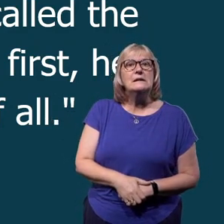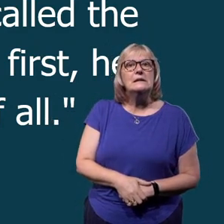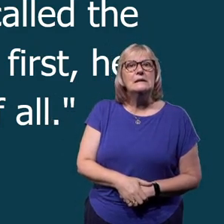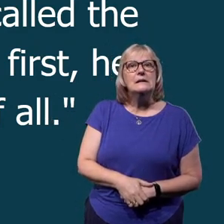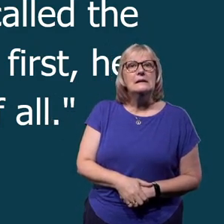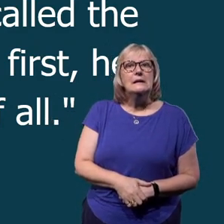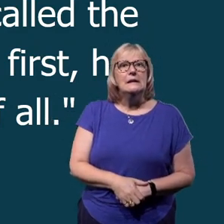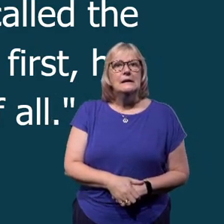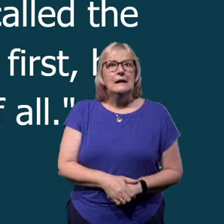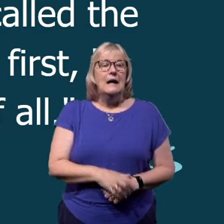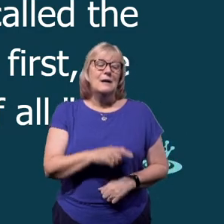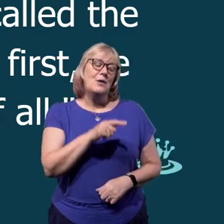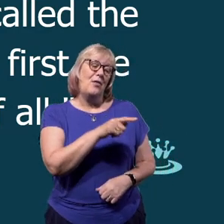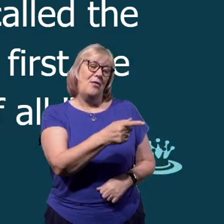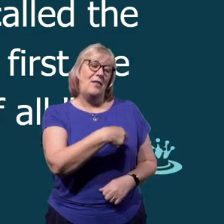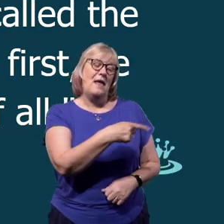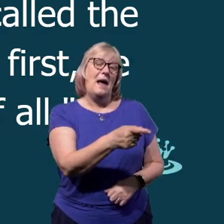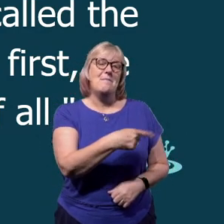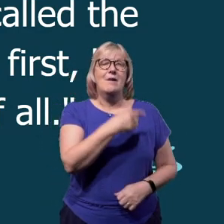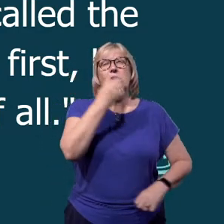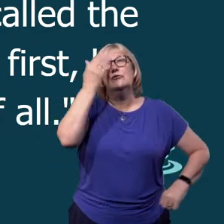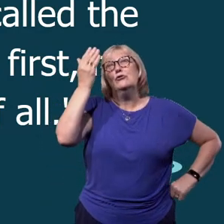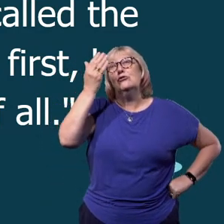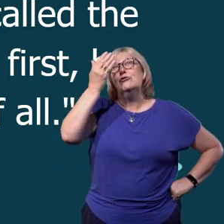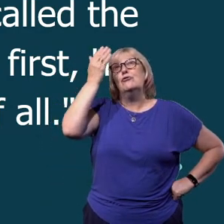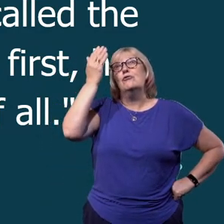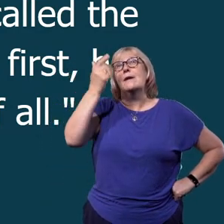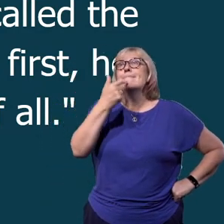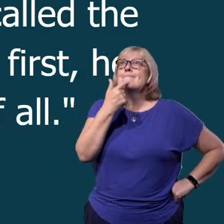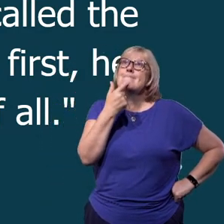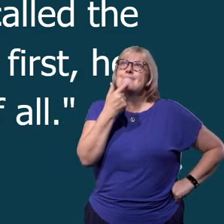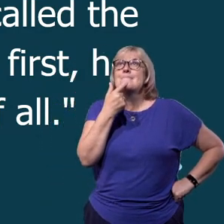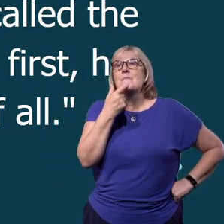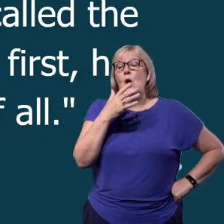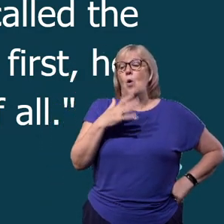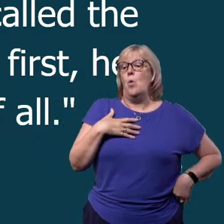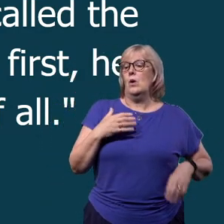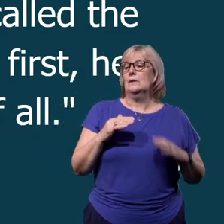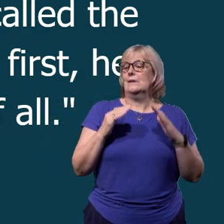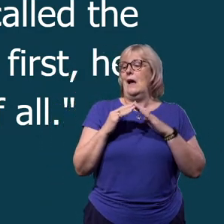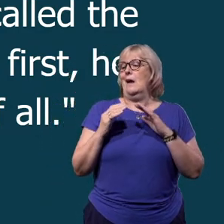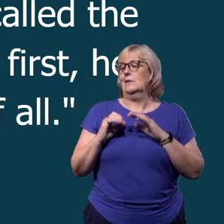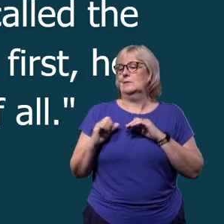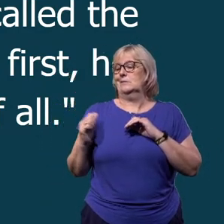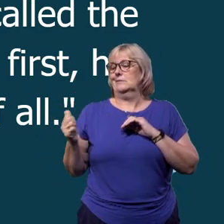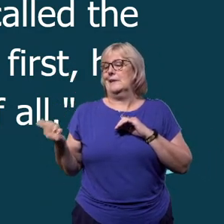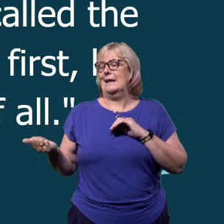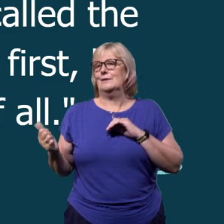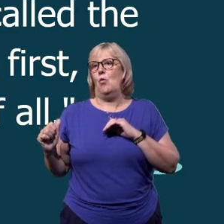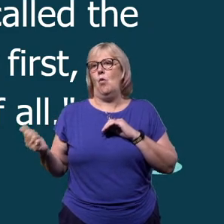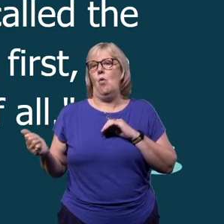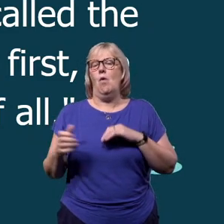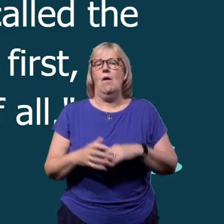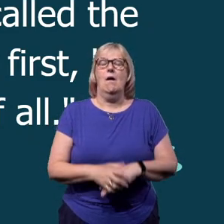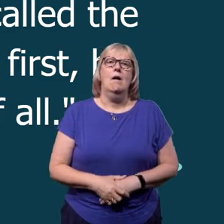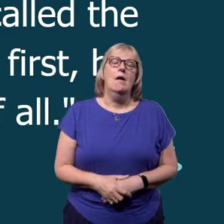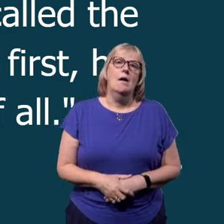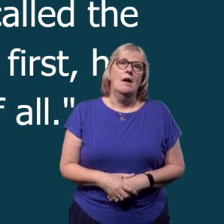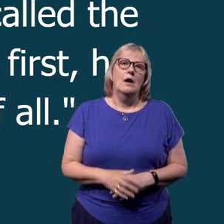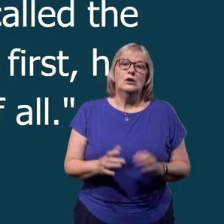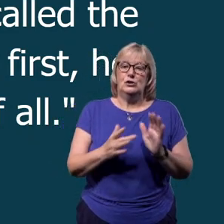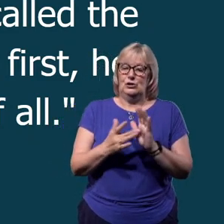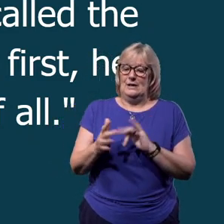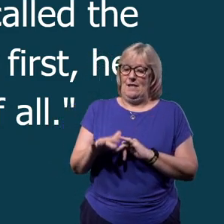giving vent to their daydreams. They daydream about moving into number 11, 10 Downing Street and there.